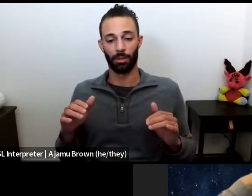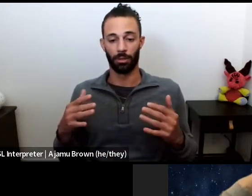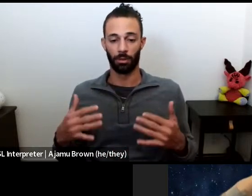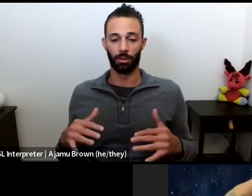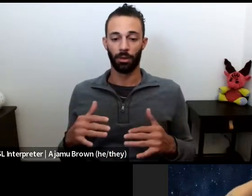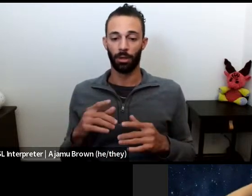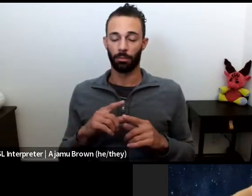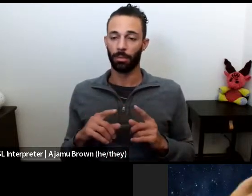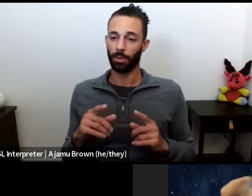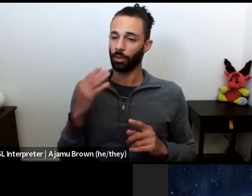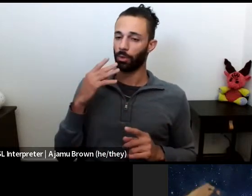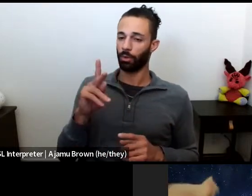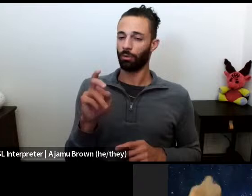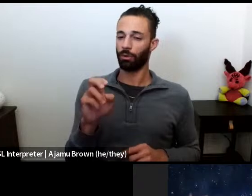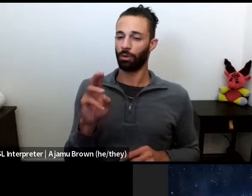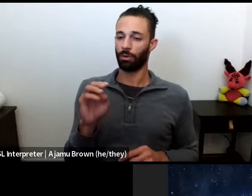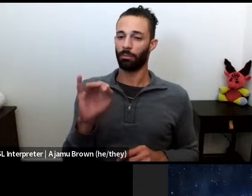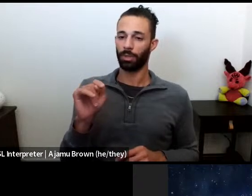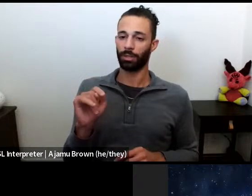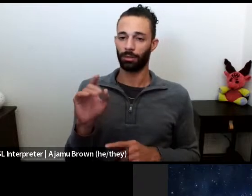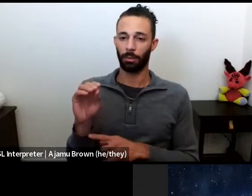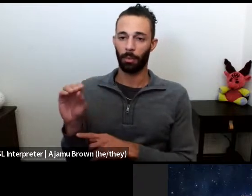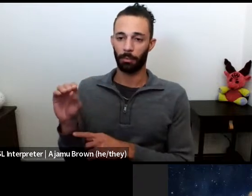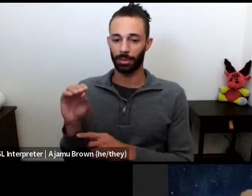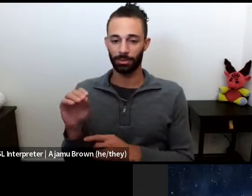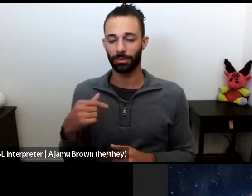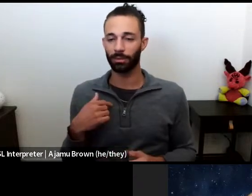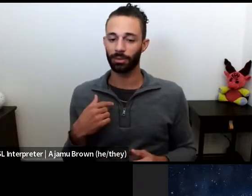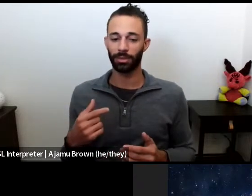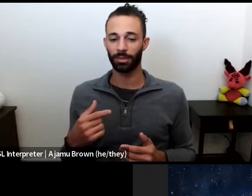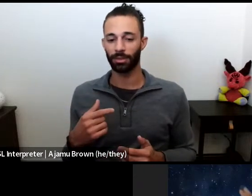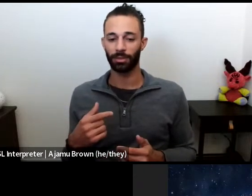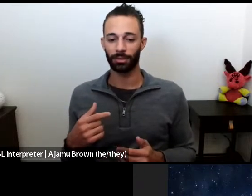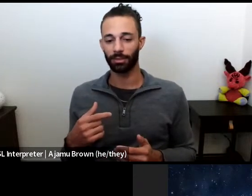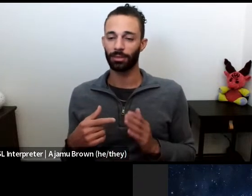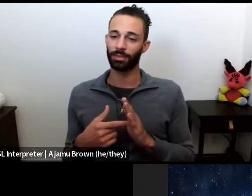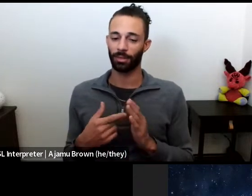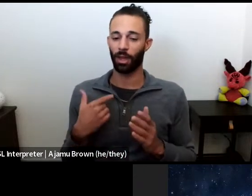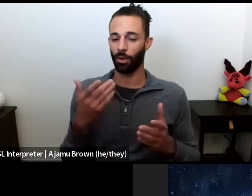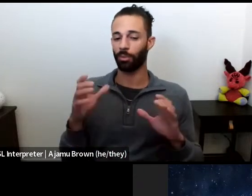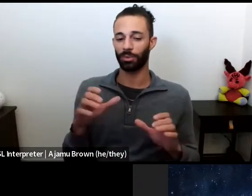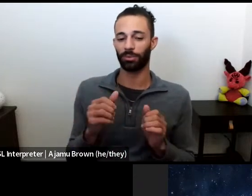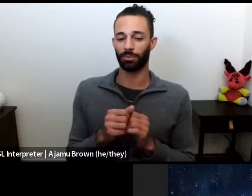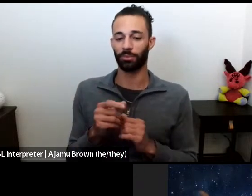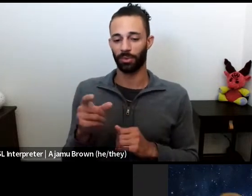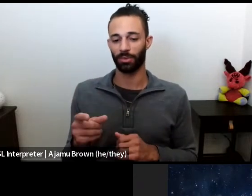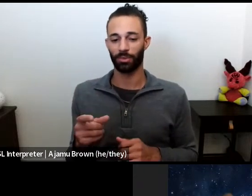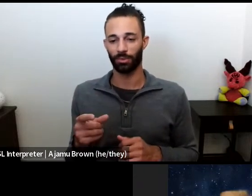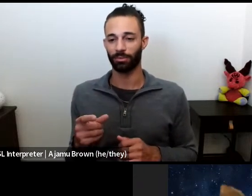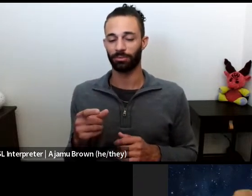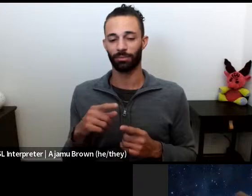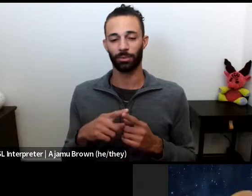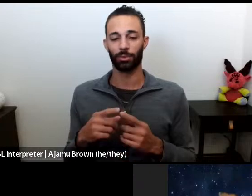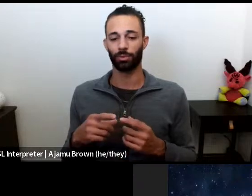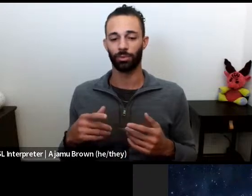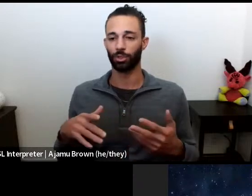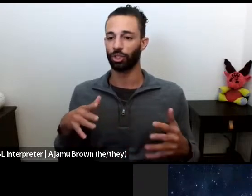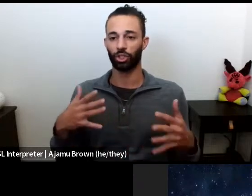Kermit and the Muppets, you just like Muppets out. Feel free to do that. I'll do it with you. It's kind of fun to just shake the energy